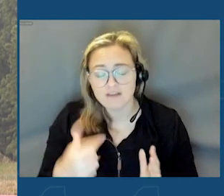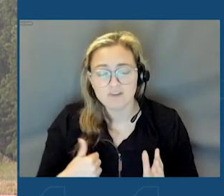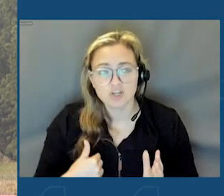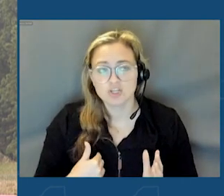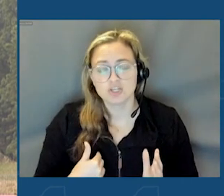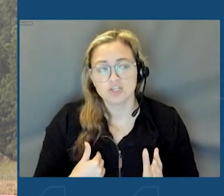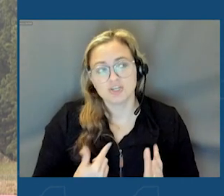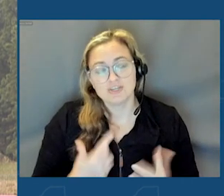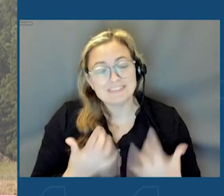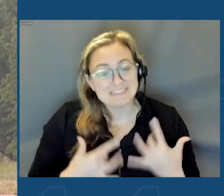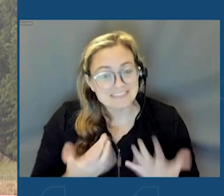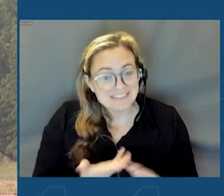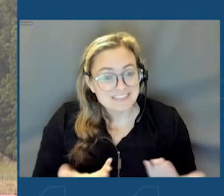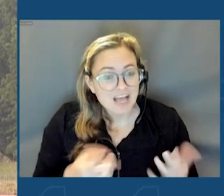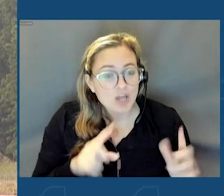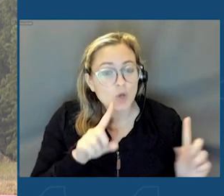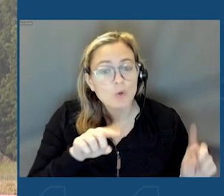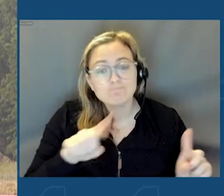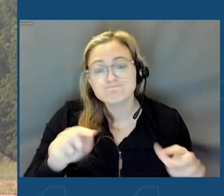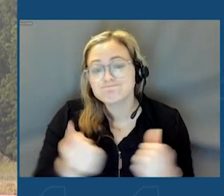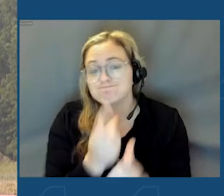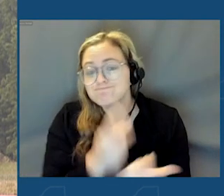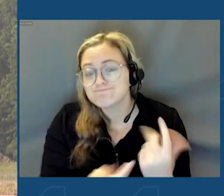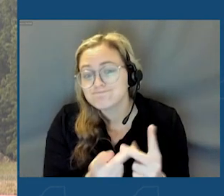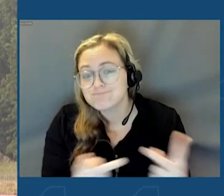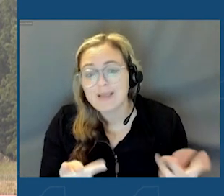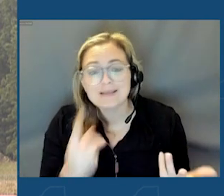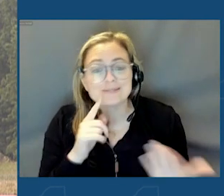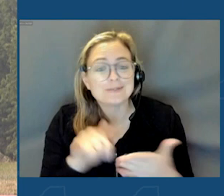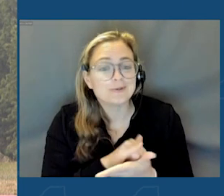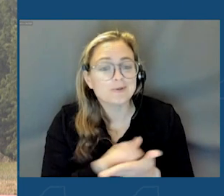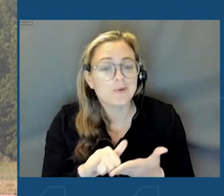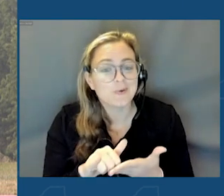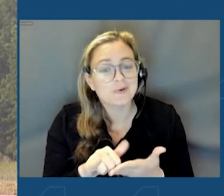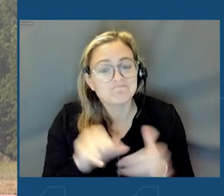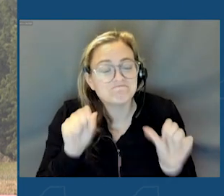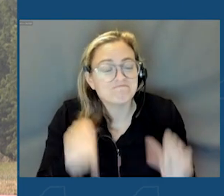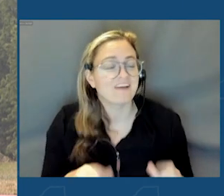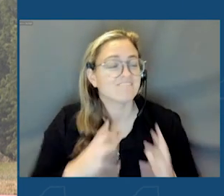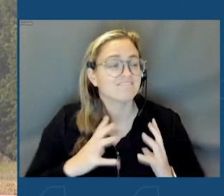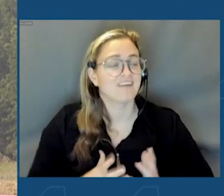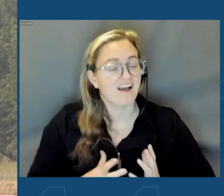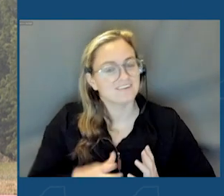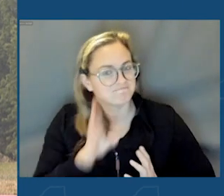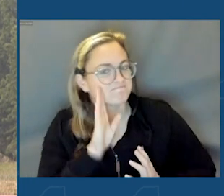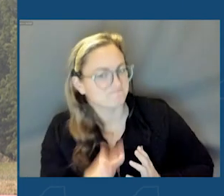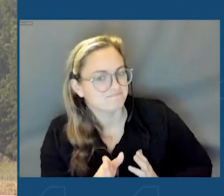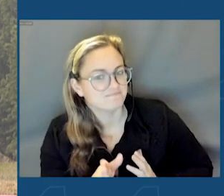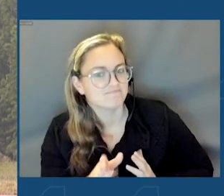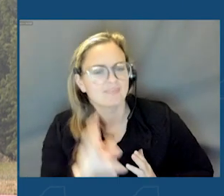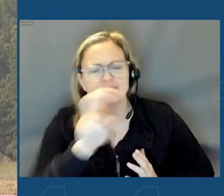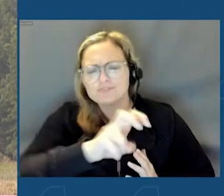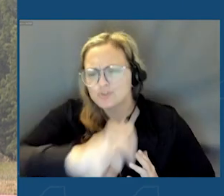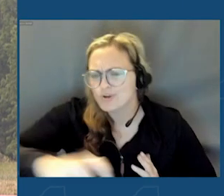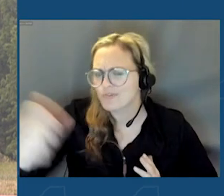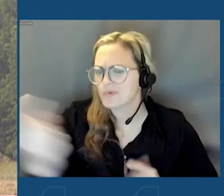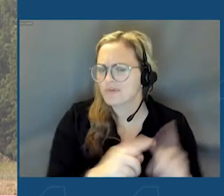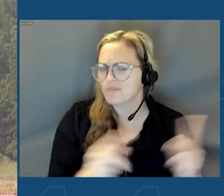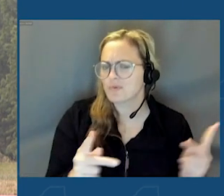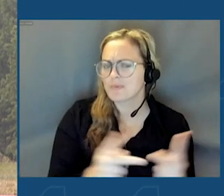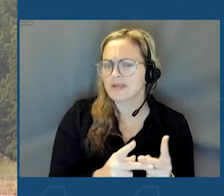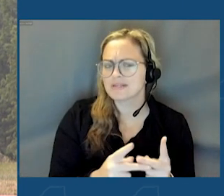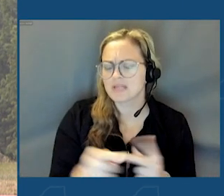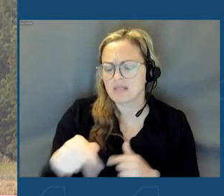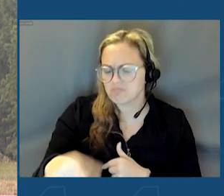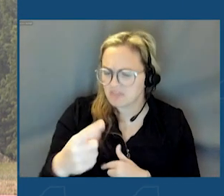have is I can go anywhere I want in the state of New York, and I often do. I've traveled everywhere. But when I come to a place like this, and I've known about it, I've